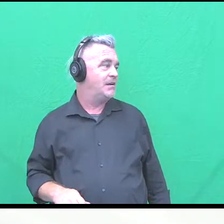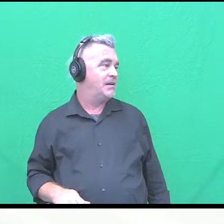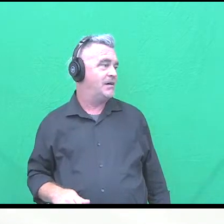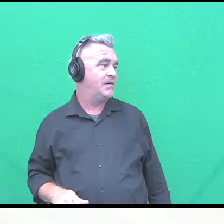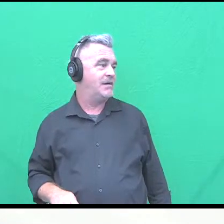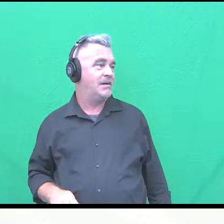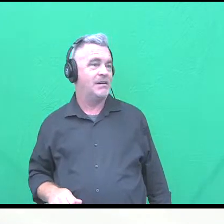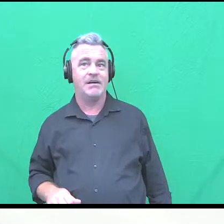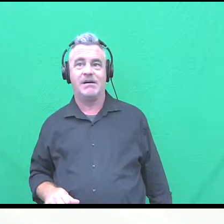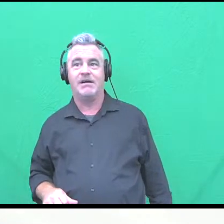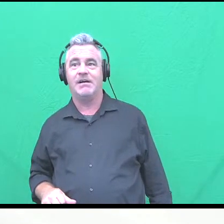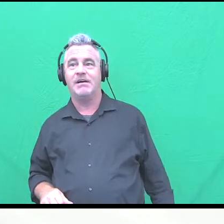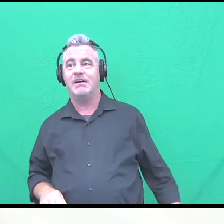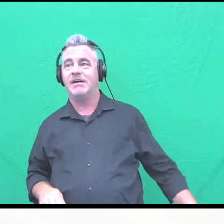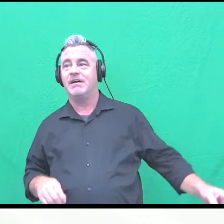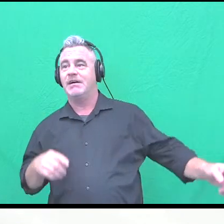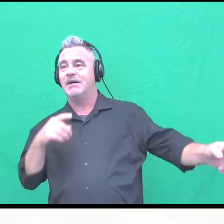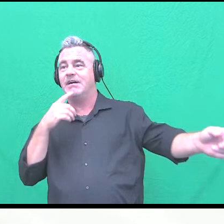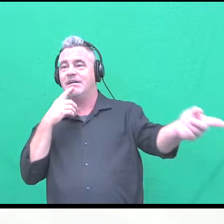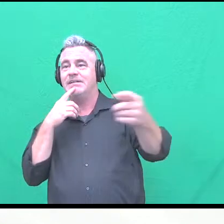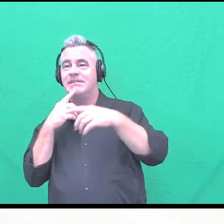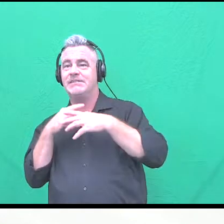your jacket off. It'll be far more informal.